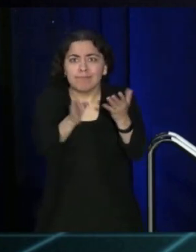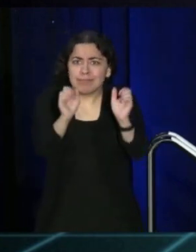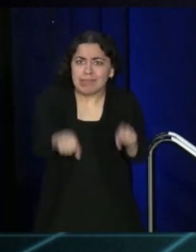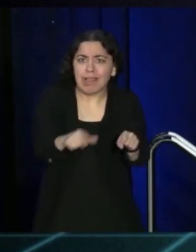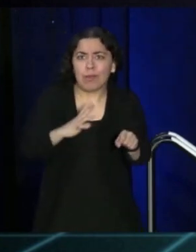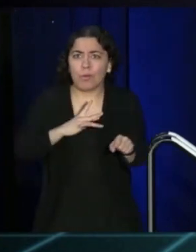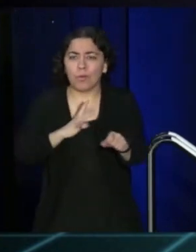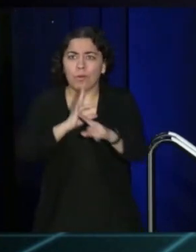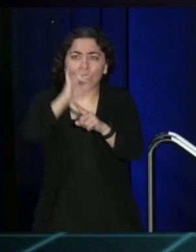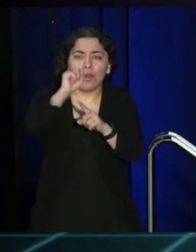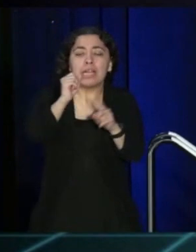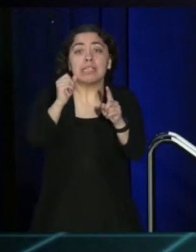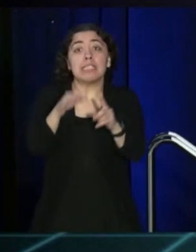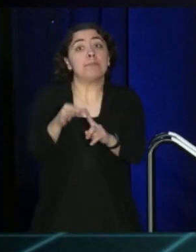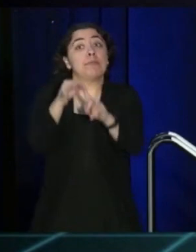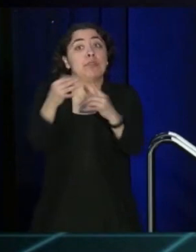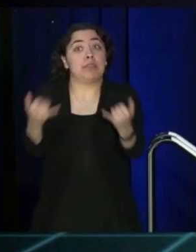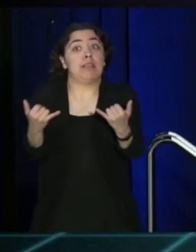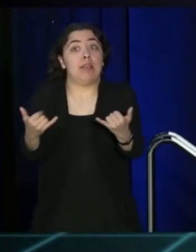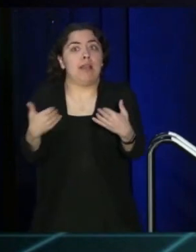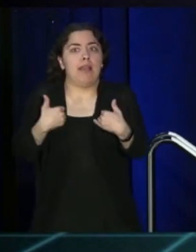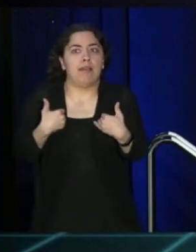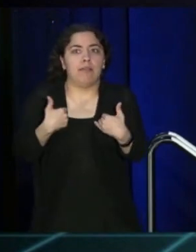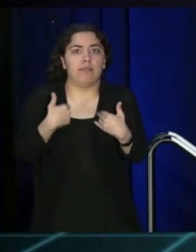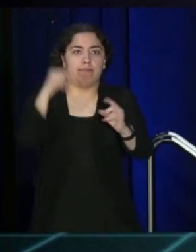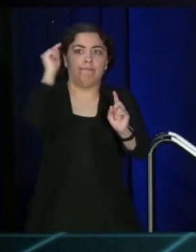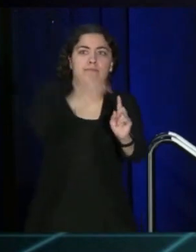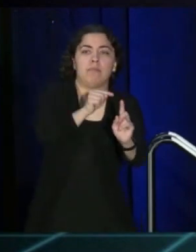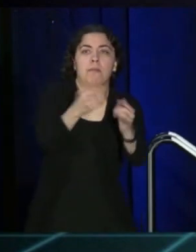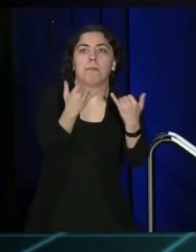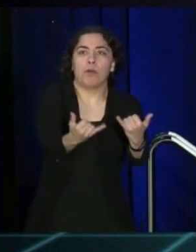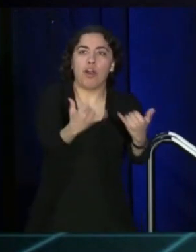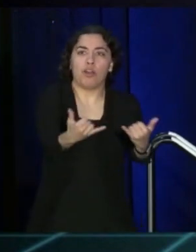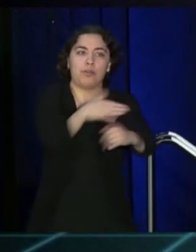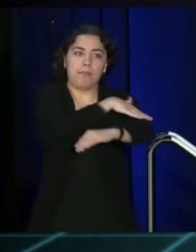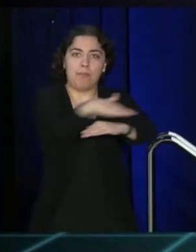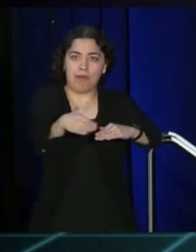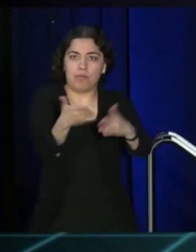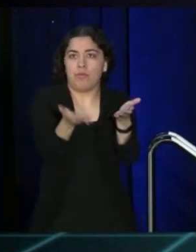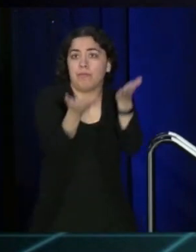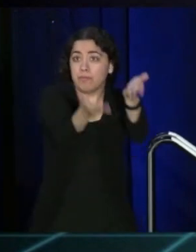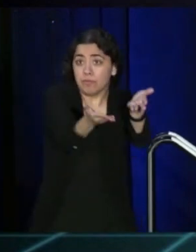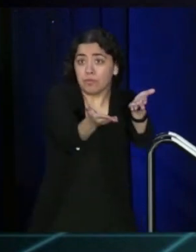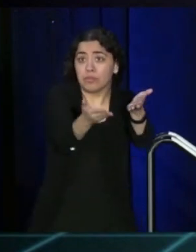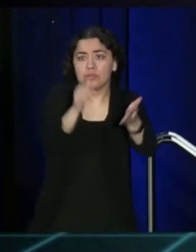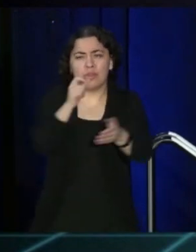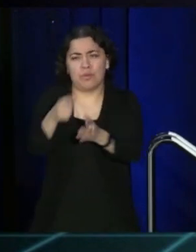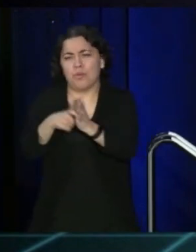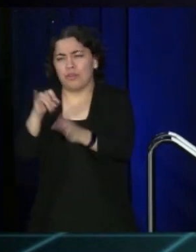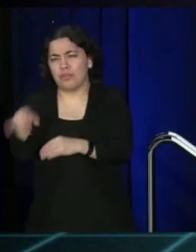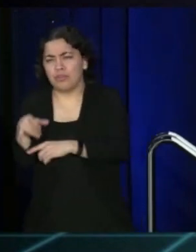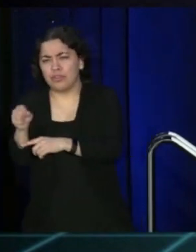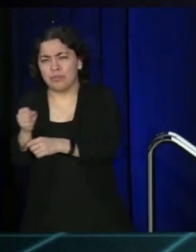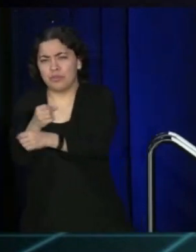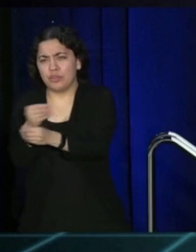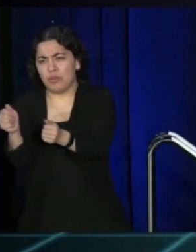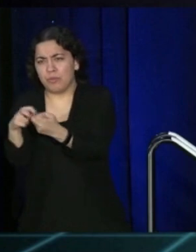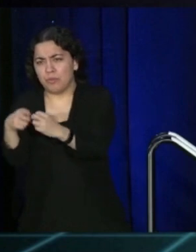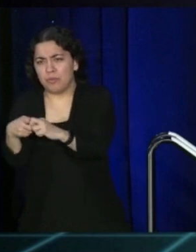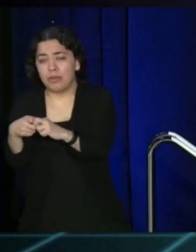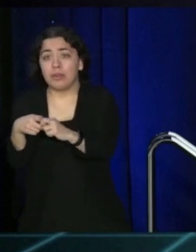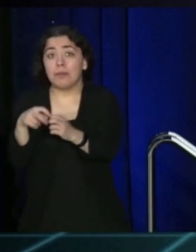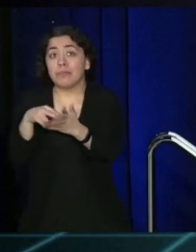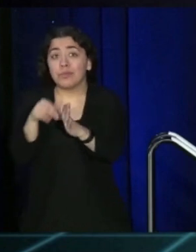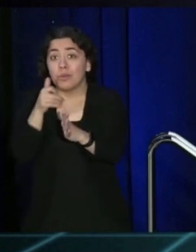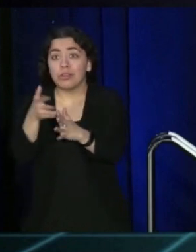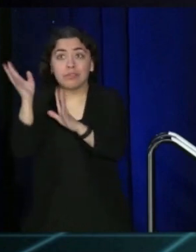modern platform features that you don't need to use JavaScript to solve these problems. And by not using JavaScript, it means you don't have to download the JavaScript for